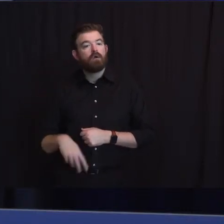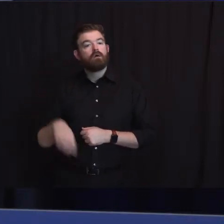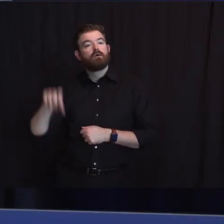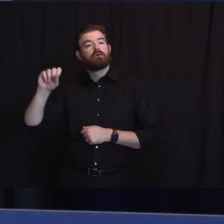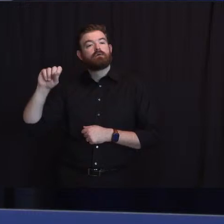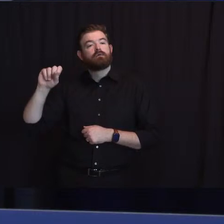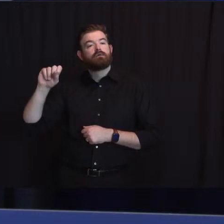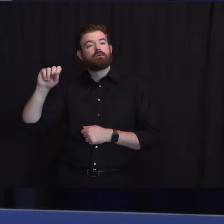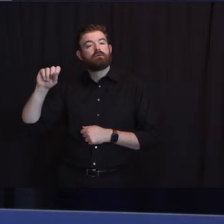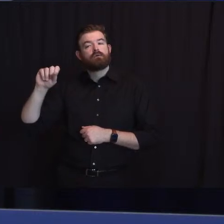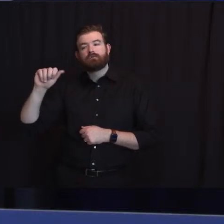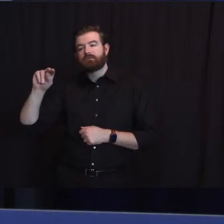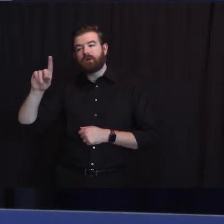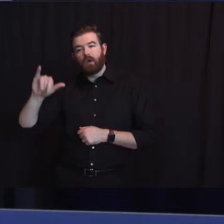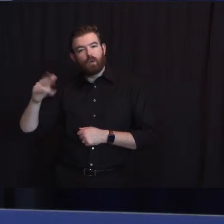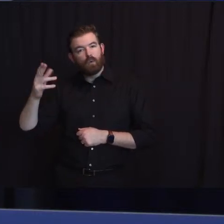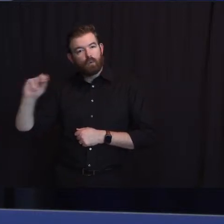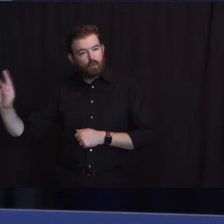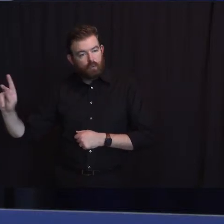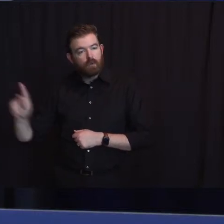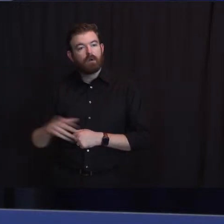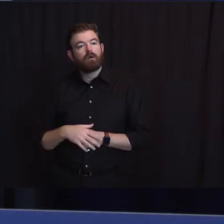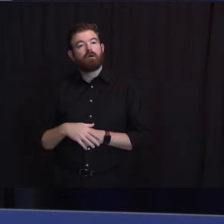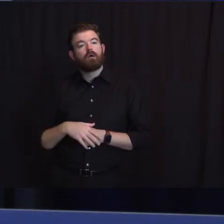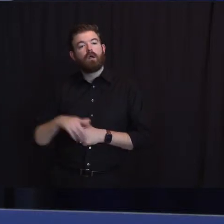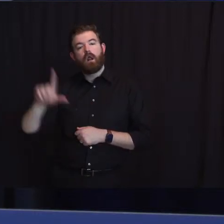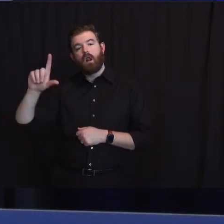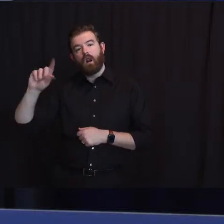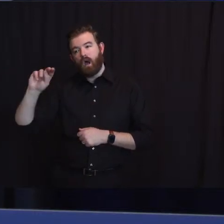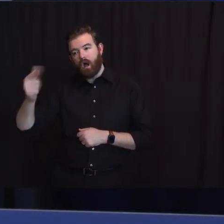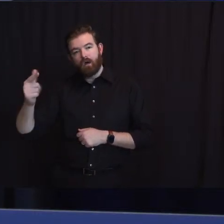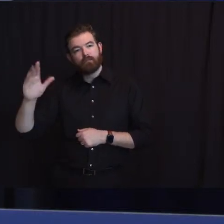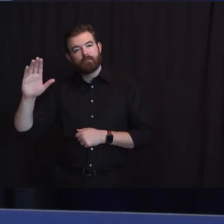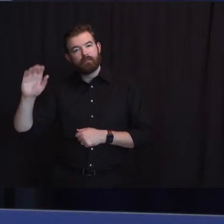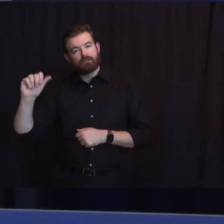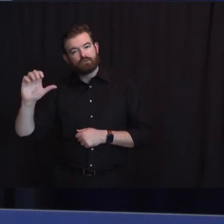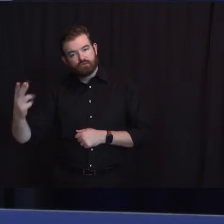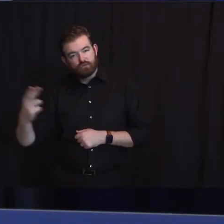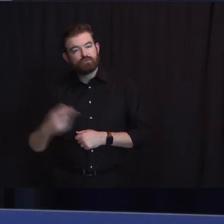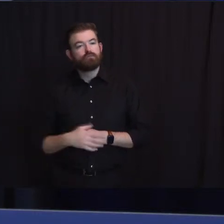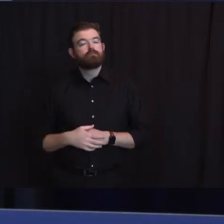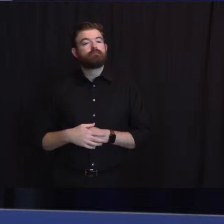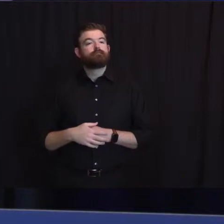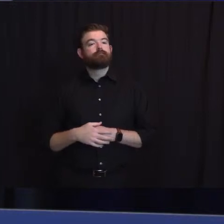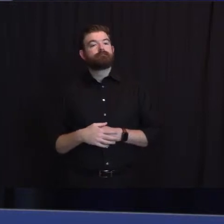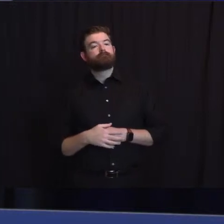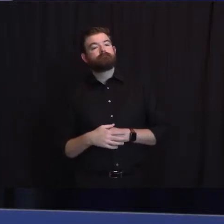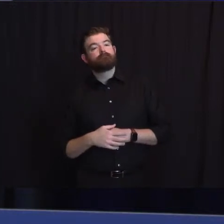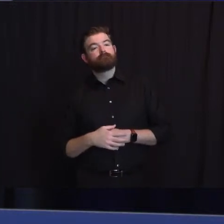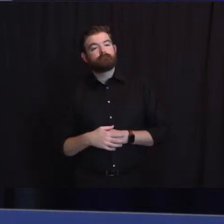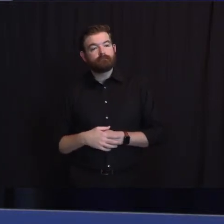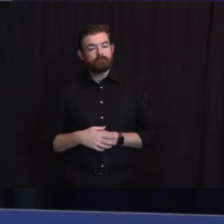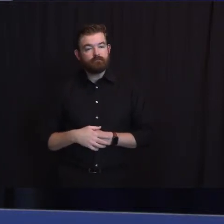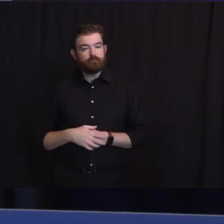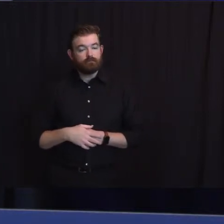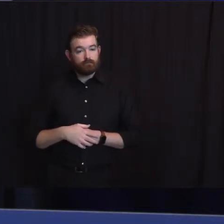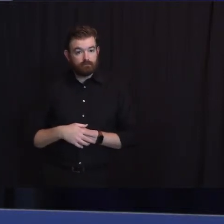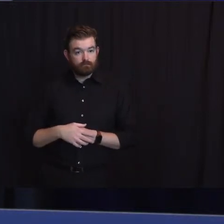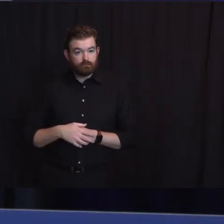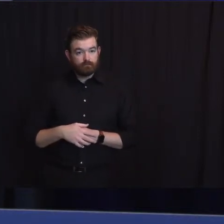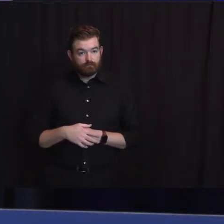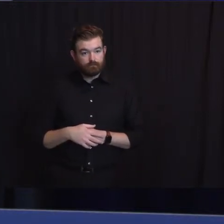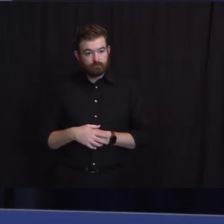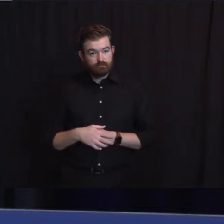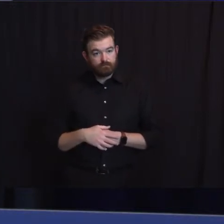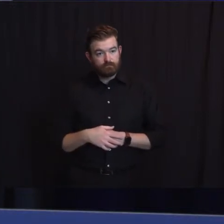Long Branch Boardwalk Gazebo. And the Governor and I will join Congressman Frank Pallone and the VNA at